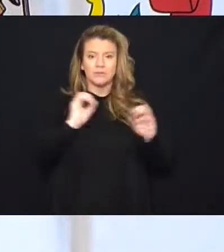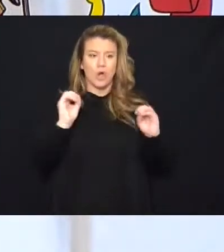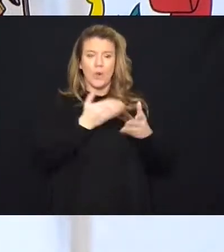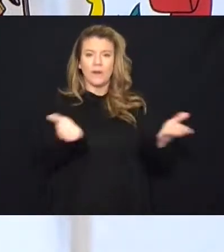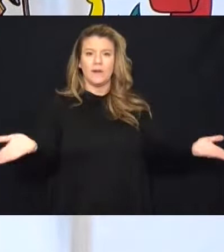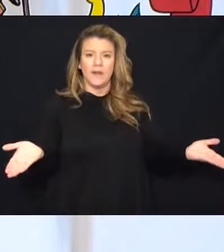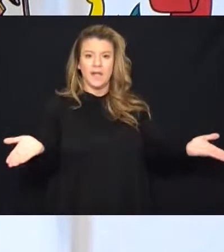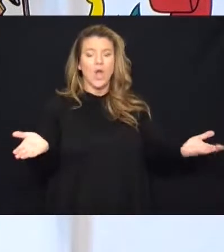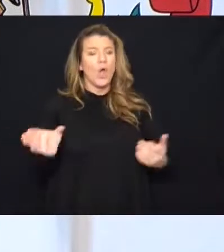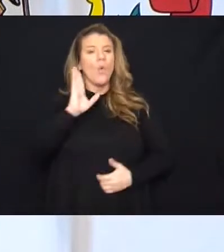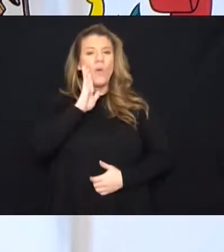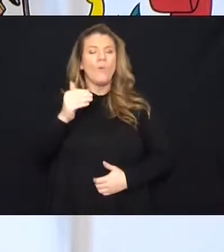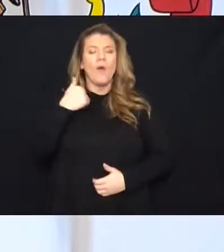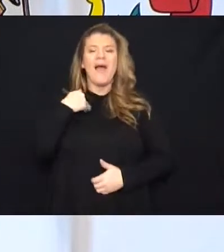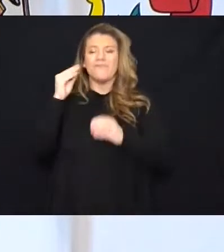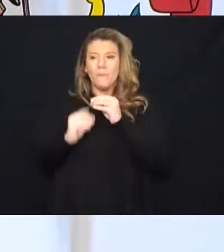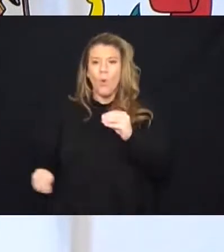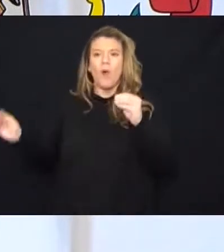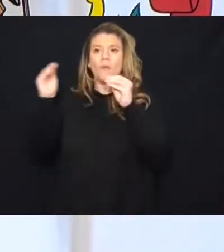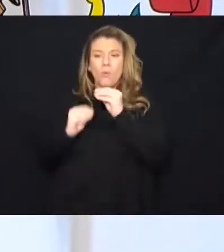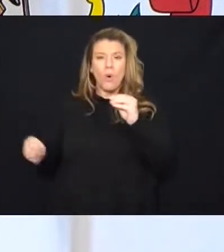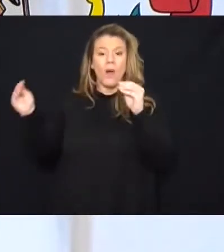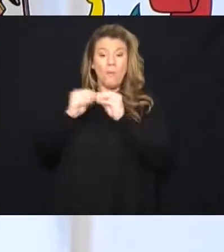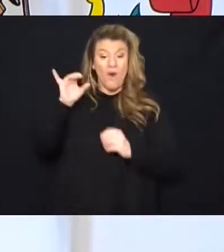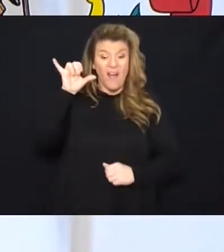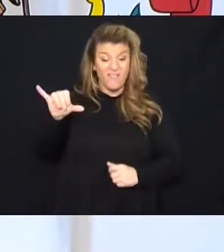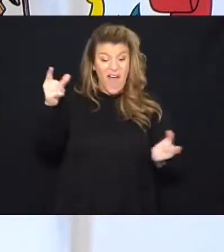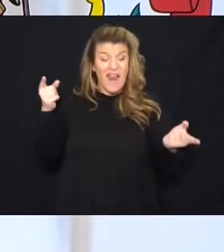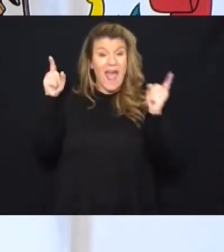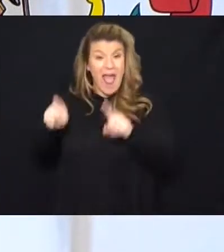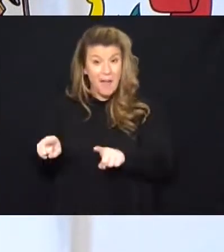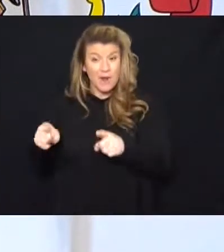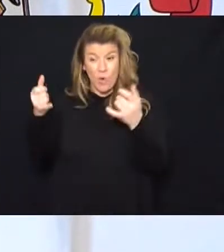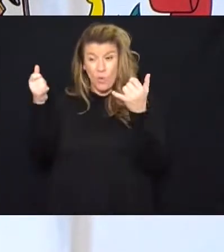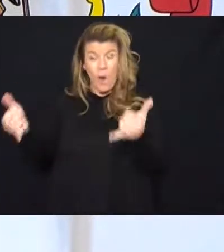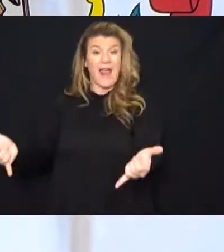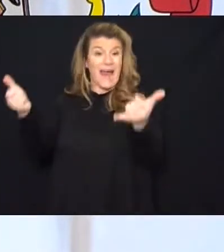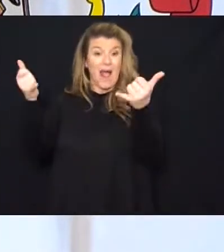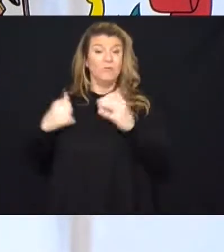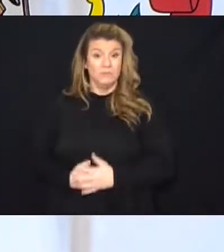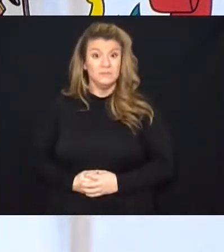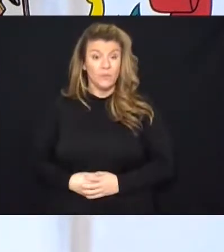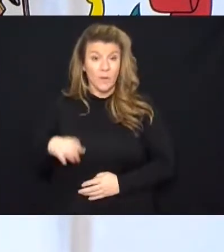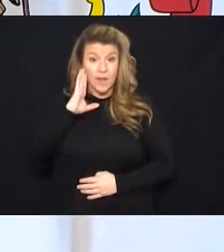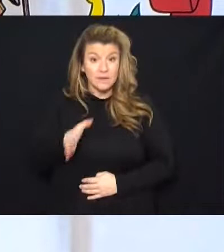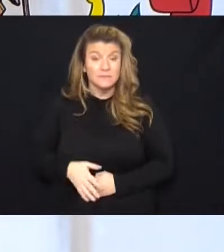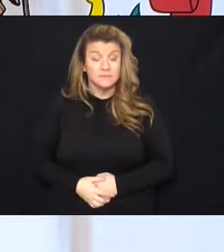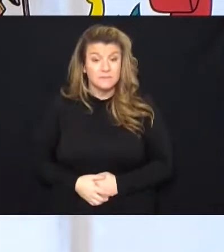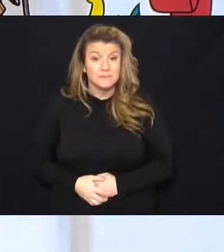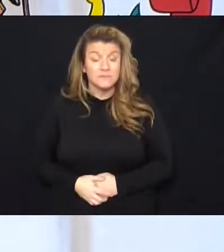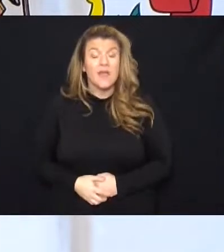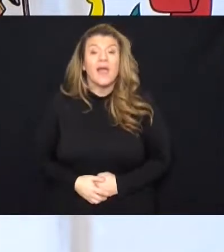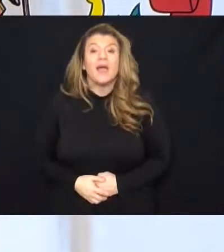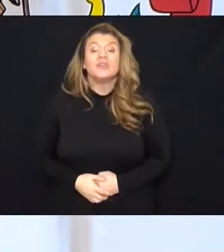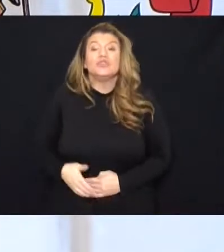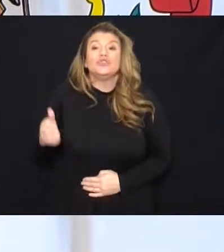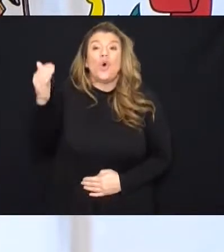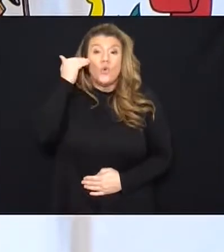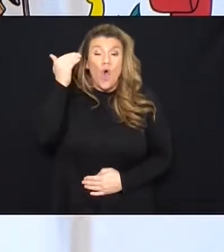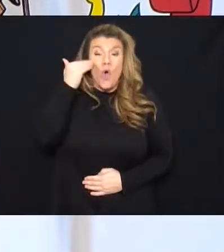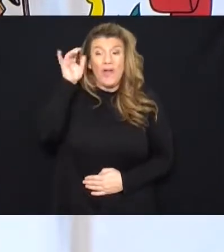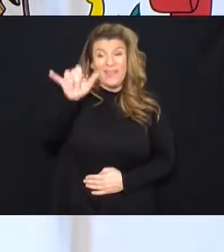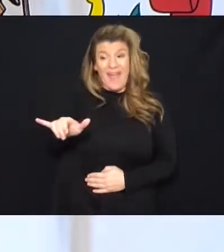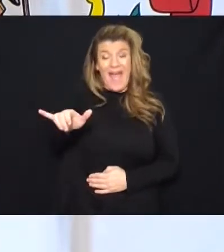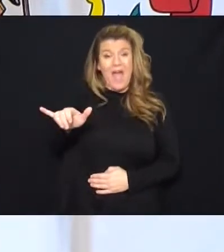We're going to have more and more and more of that right at our doorstep where it is right now today. Now, with all of that,